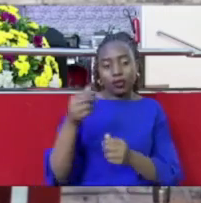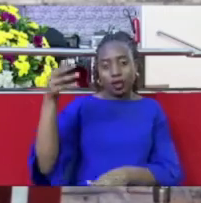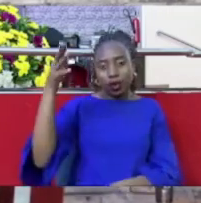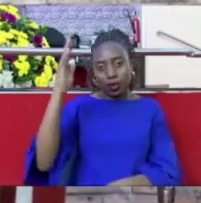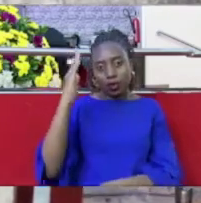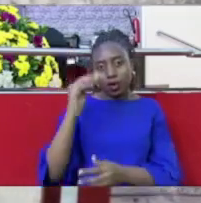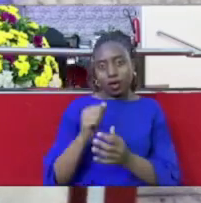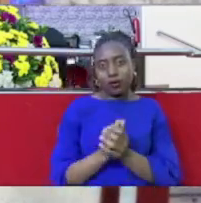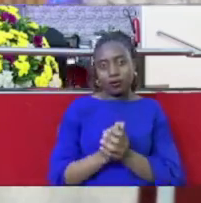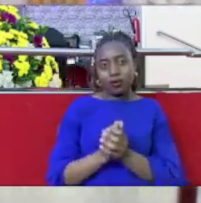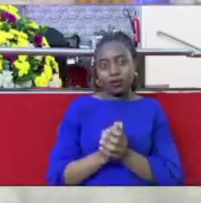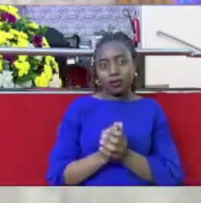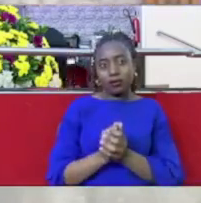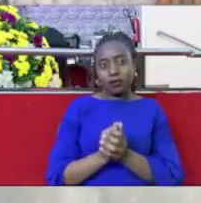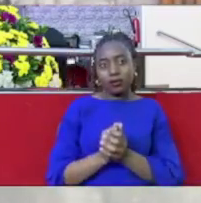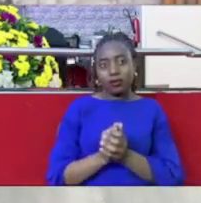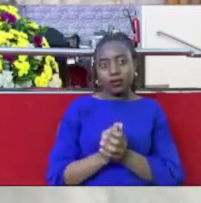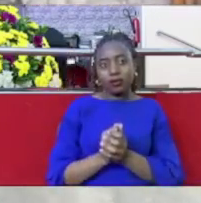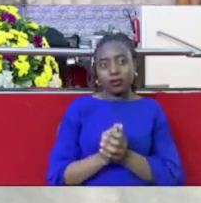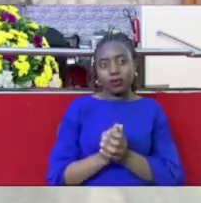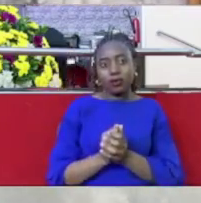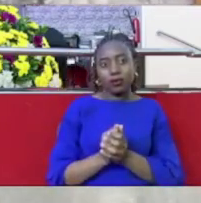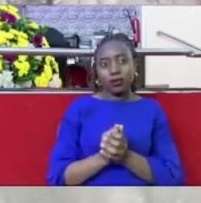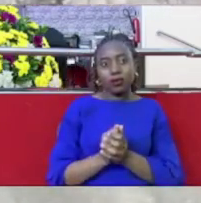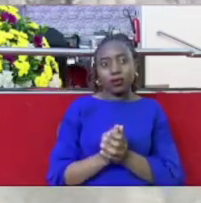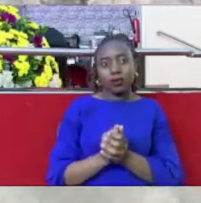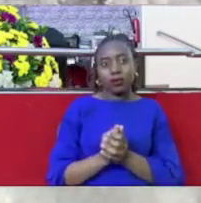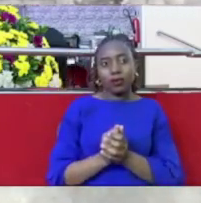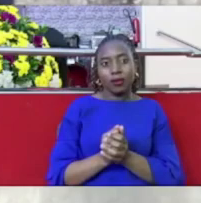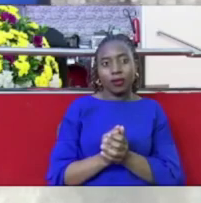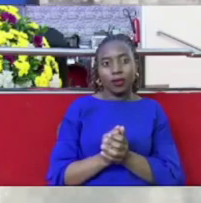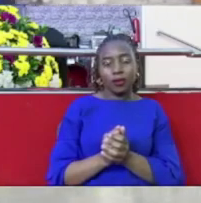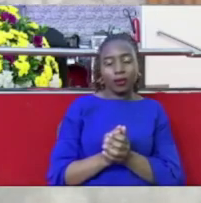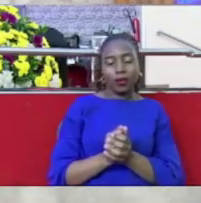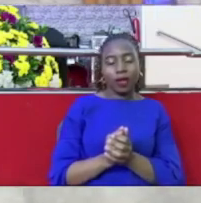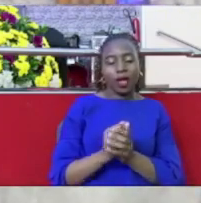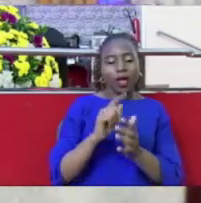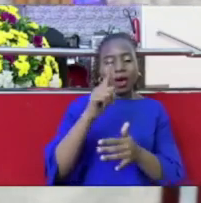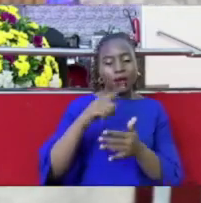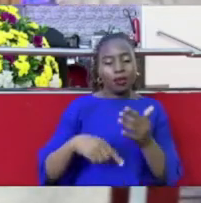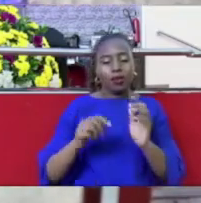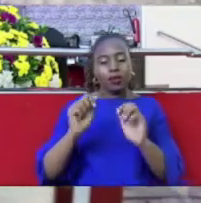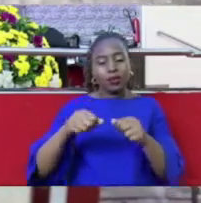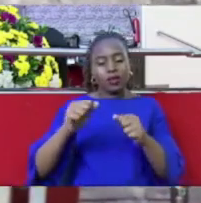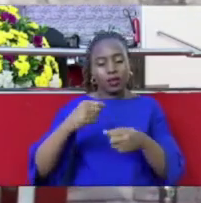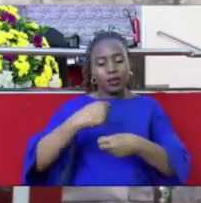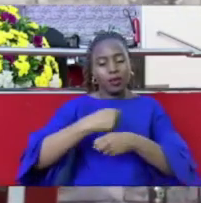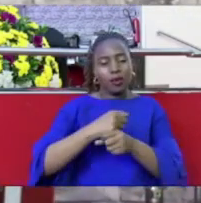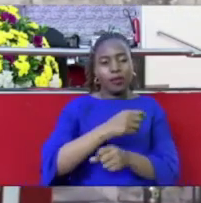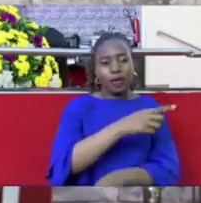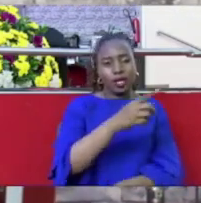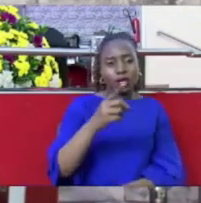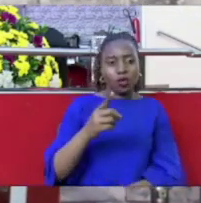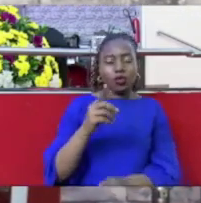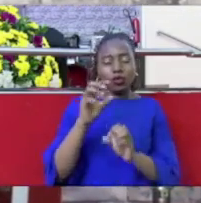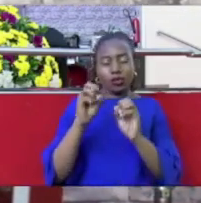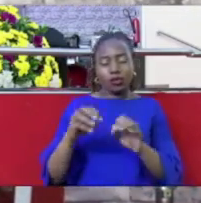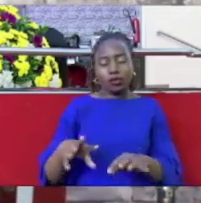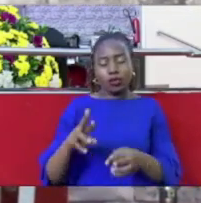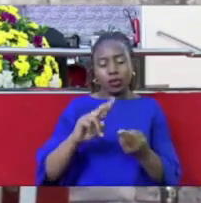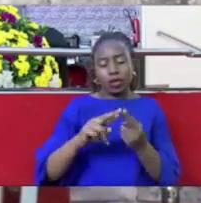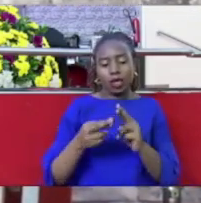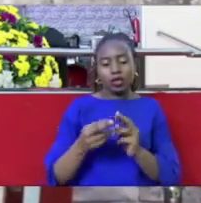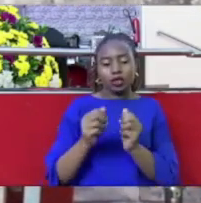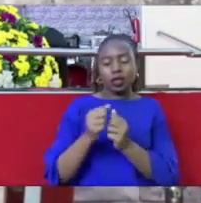uvunjike uhusiano wako na Mungu. What is this? Ni nini hiki? That can hinder us from the love of God. Ambacho kinaweza kutuzuia toka kwa upendo wake Mwenyezi Mungu.